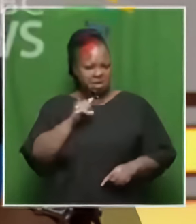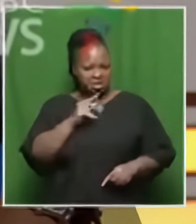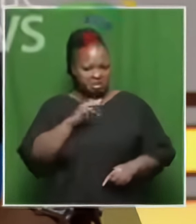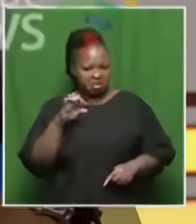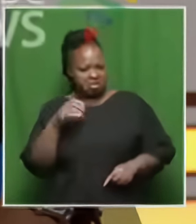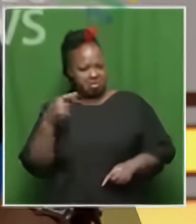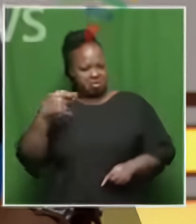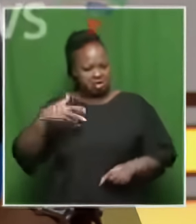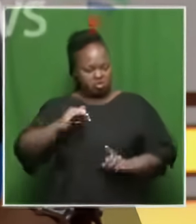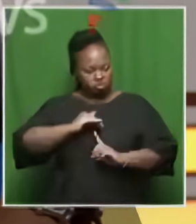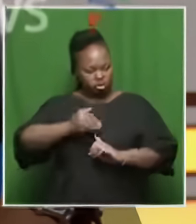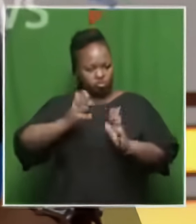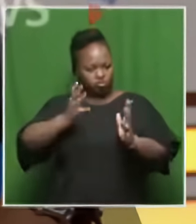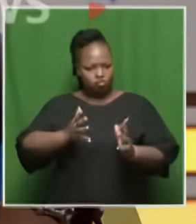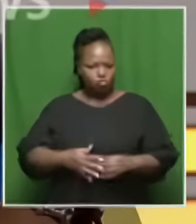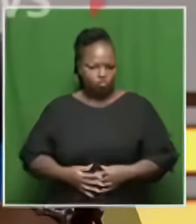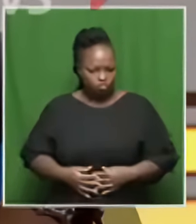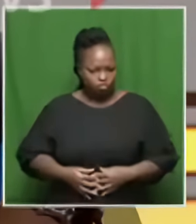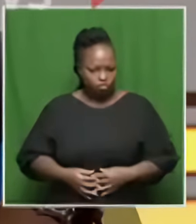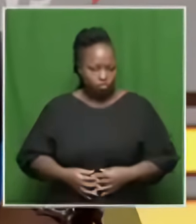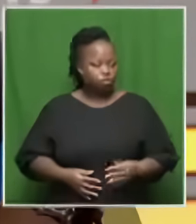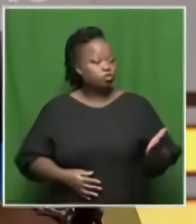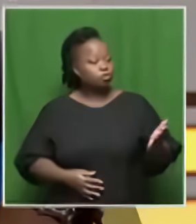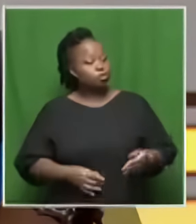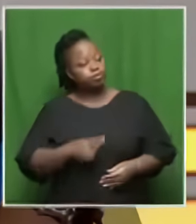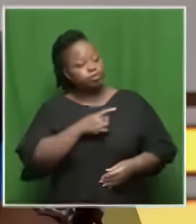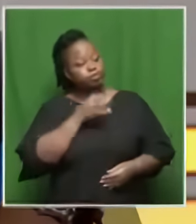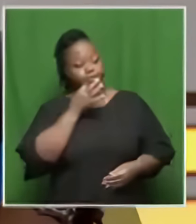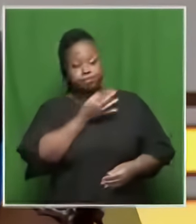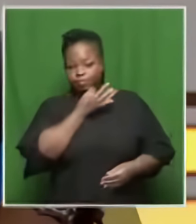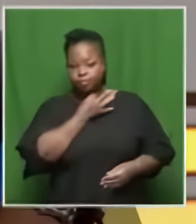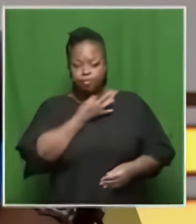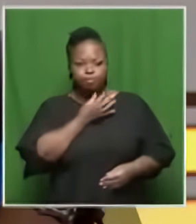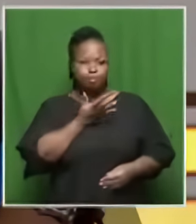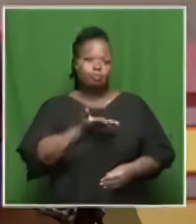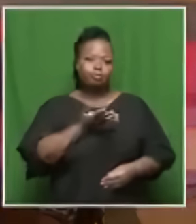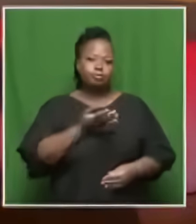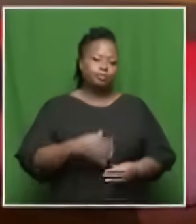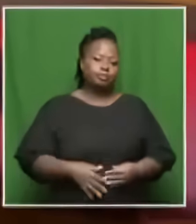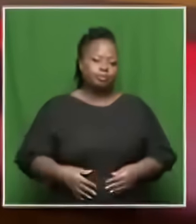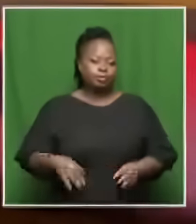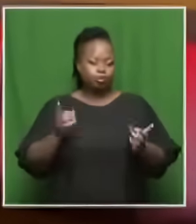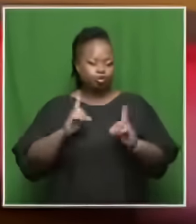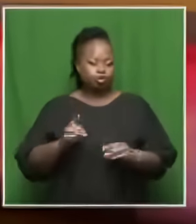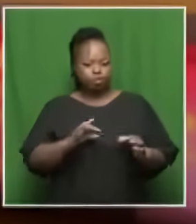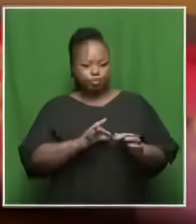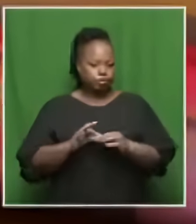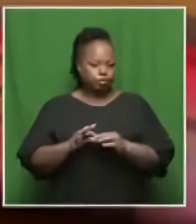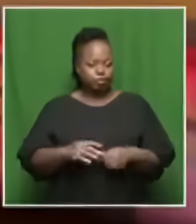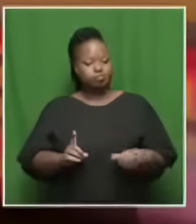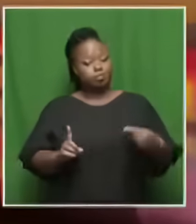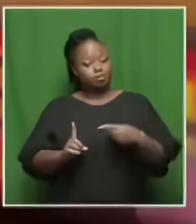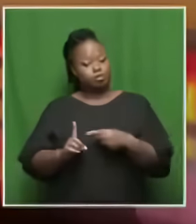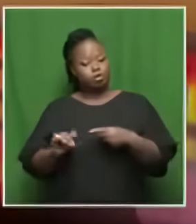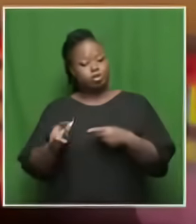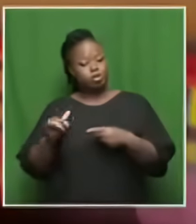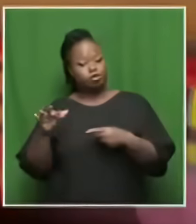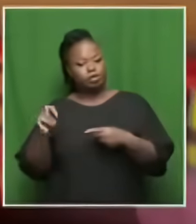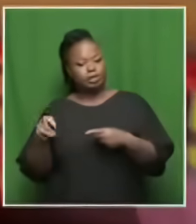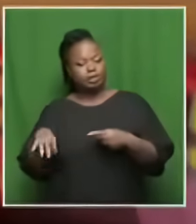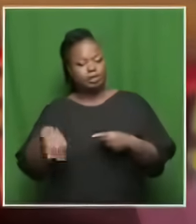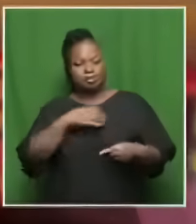ANC speaker's protection. So what you're essentially saying is that, you said it, there's a special relationship between O'Sullivan and President